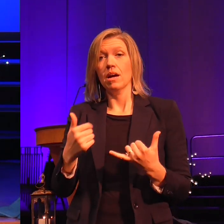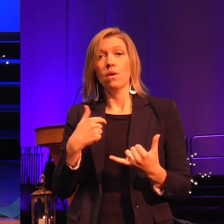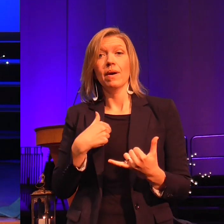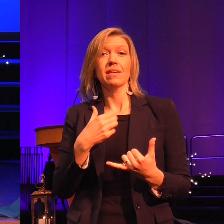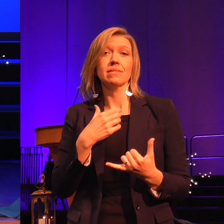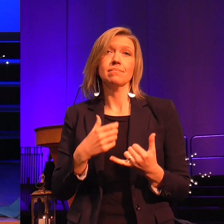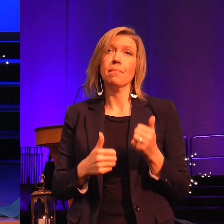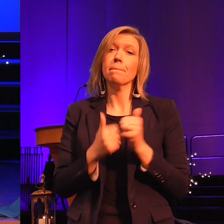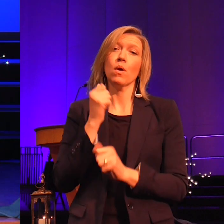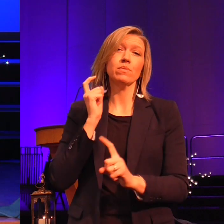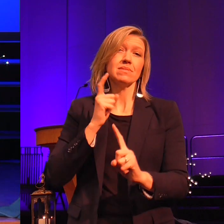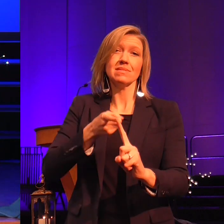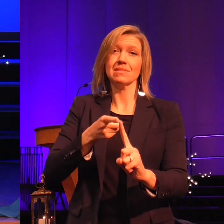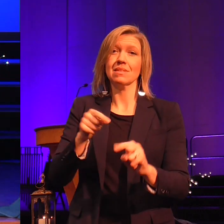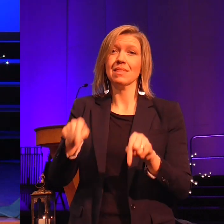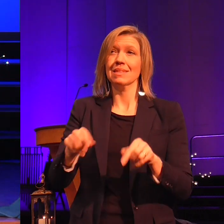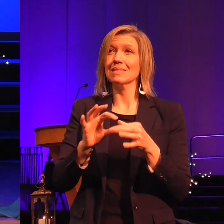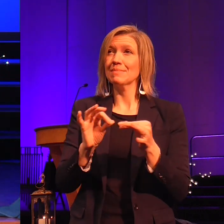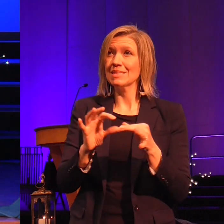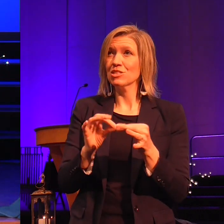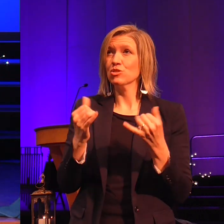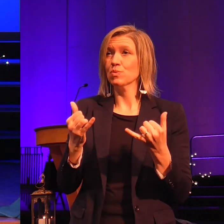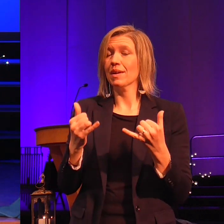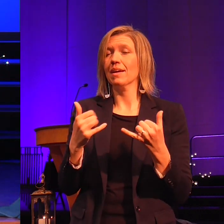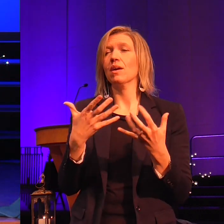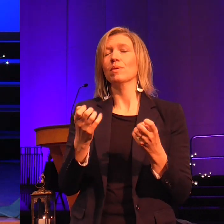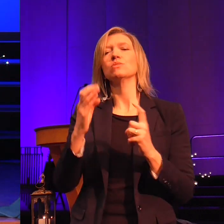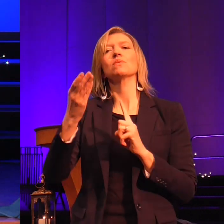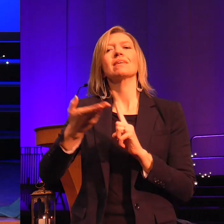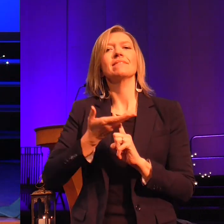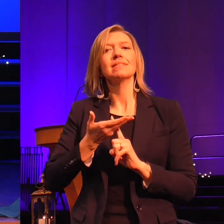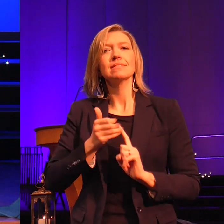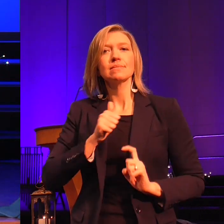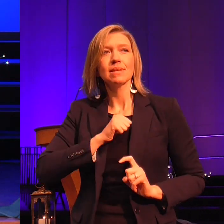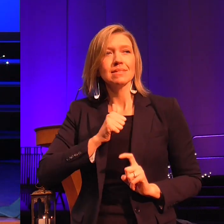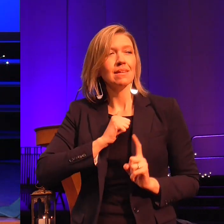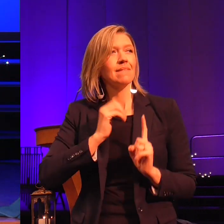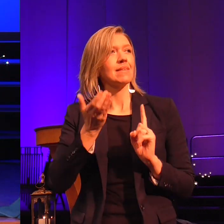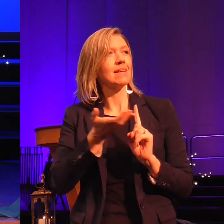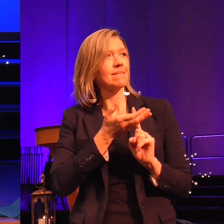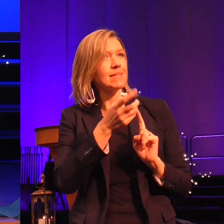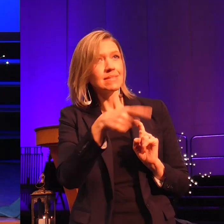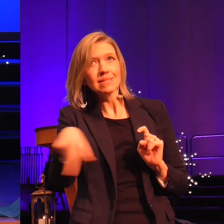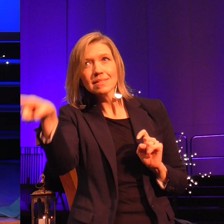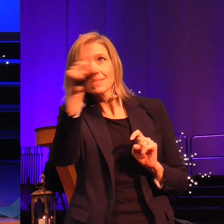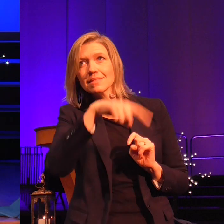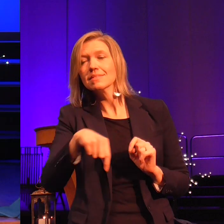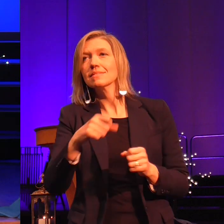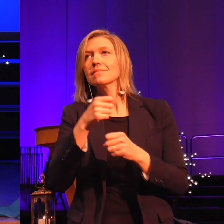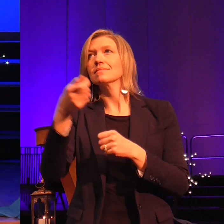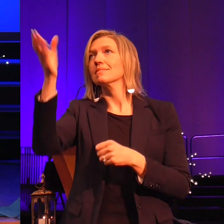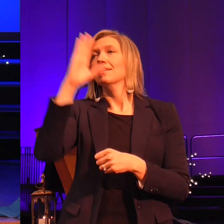message today is to convince myself and all of us of God's love.